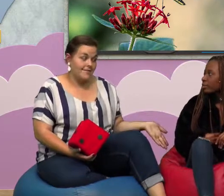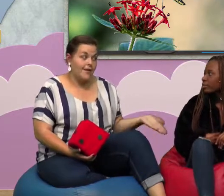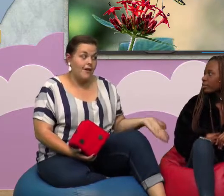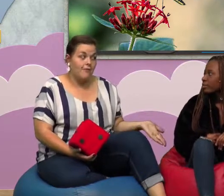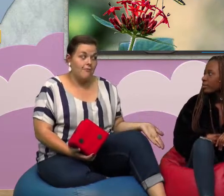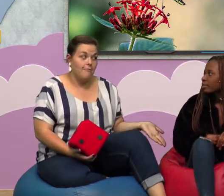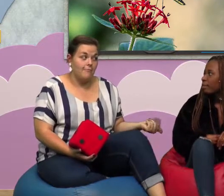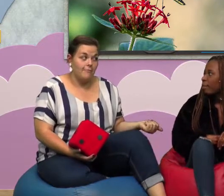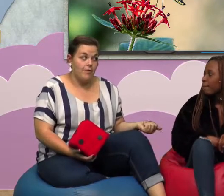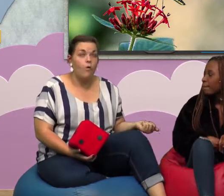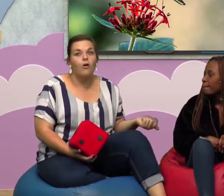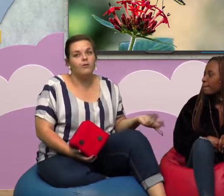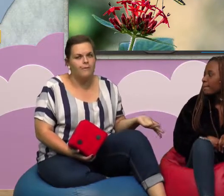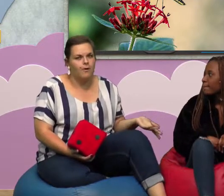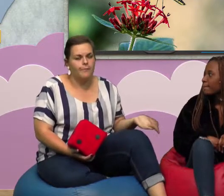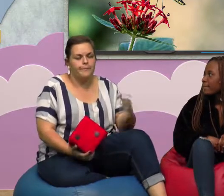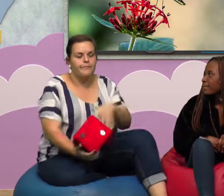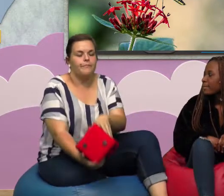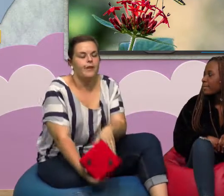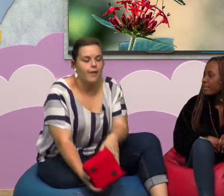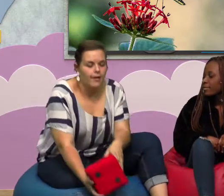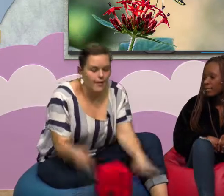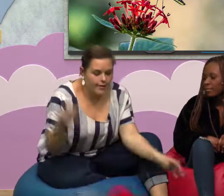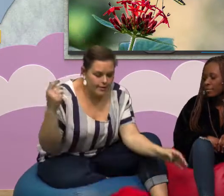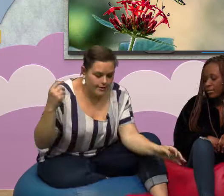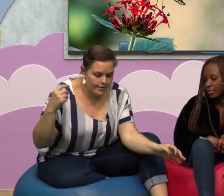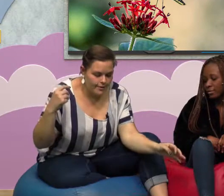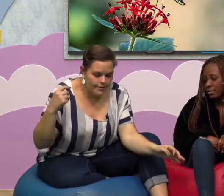pets at home or on your farm.